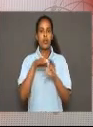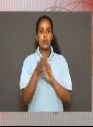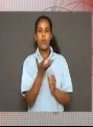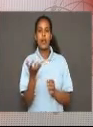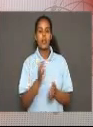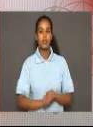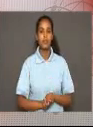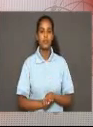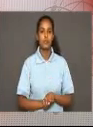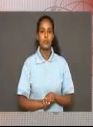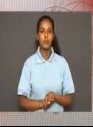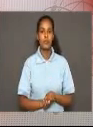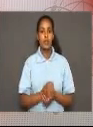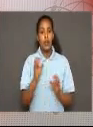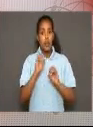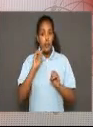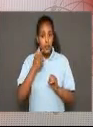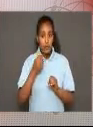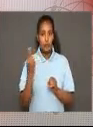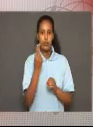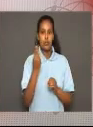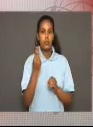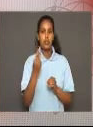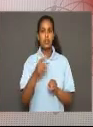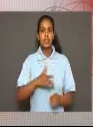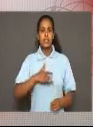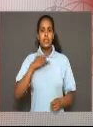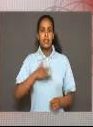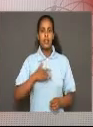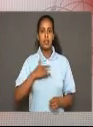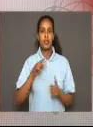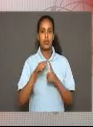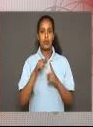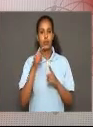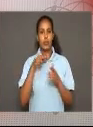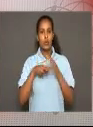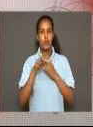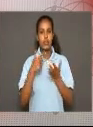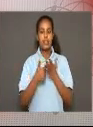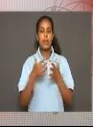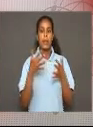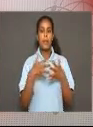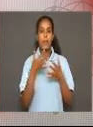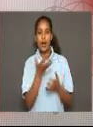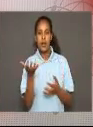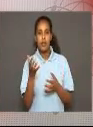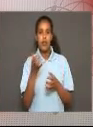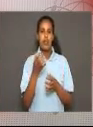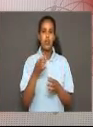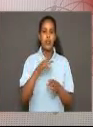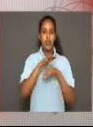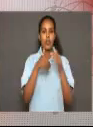matter. Even using our senses to perceive this matter